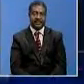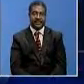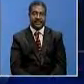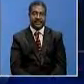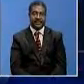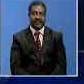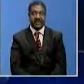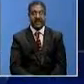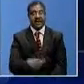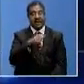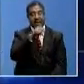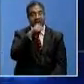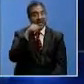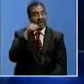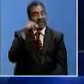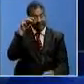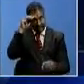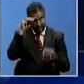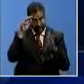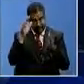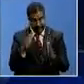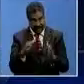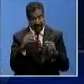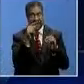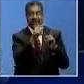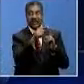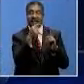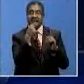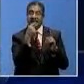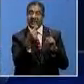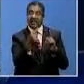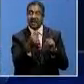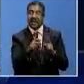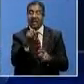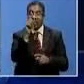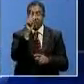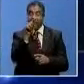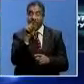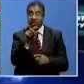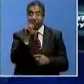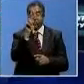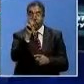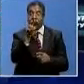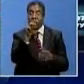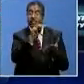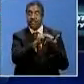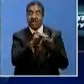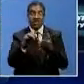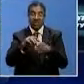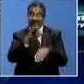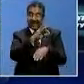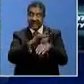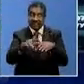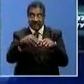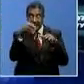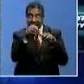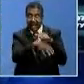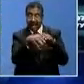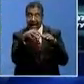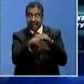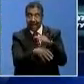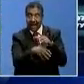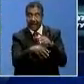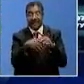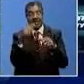Agriculture Minister Mtolo Puyi says government has dispatched 1.2 million empty grain bags of the purchase of maize under the Food Reserve